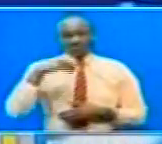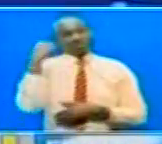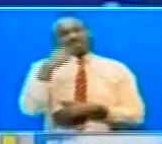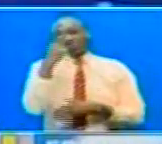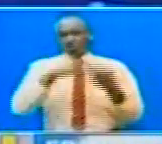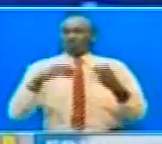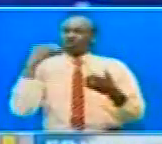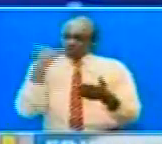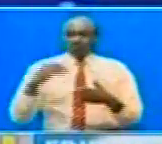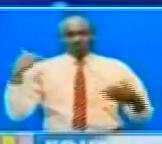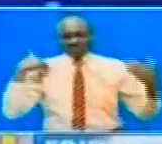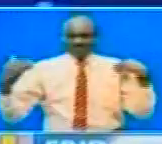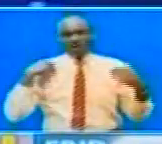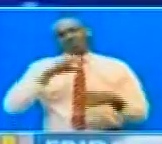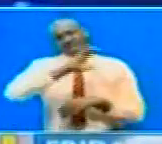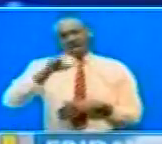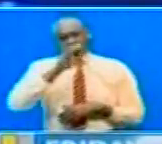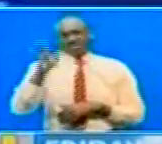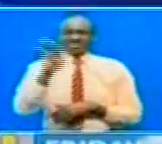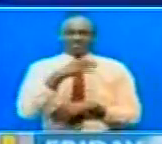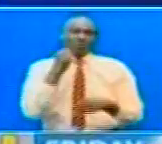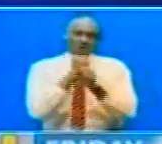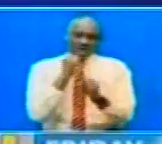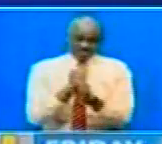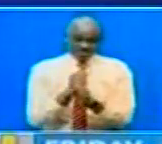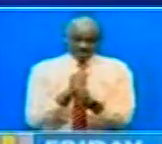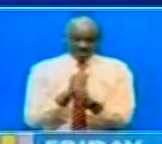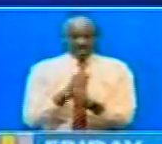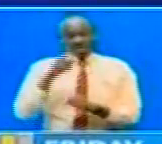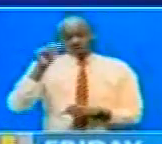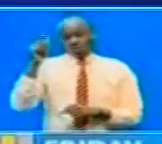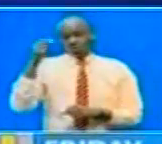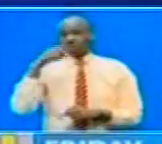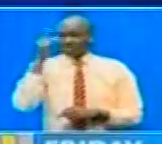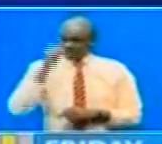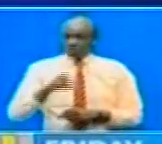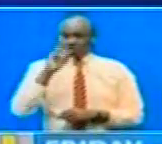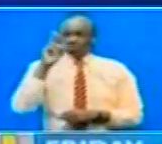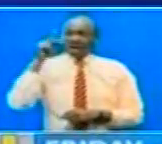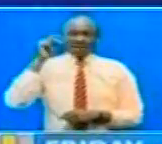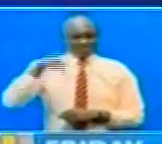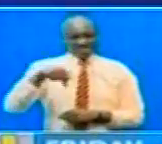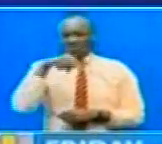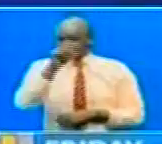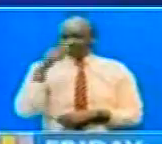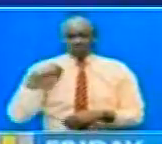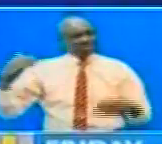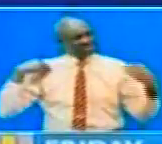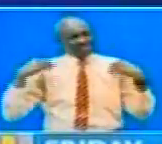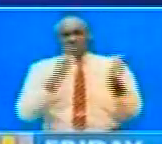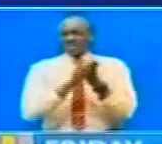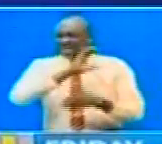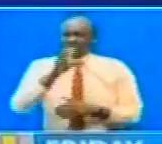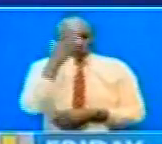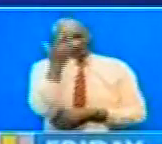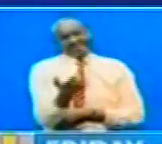calls interference with the county assembly's operations. Ruto blasted his URP party, saying it was interfering with the county